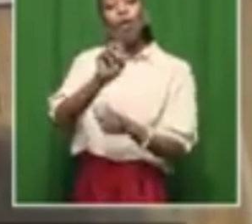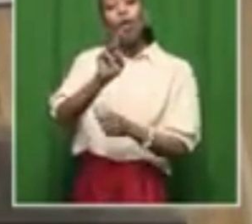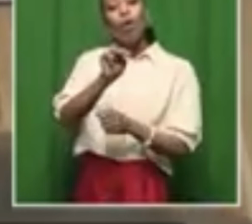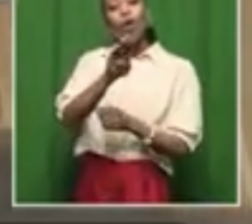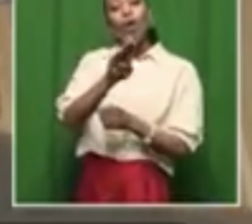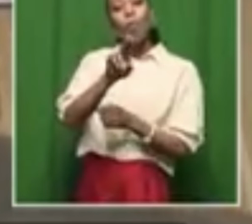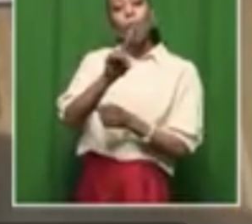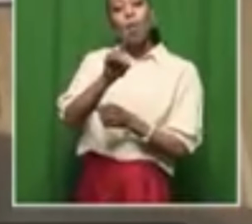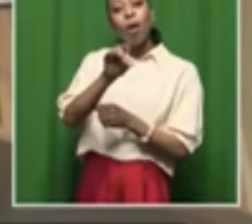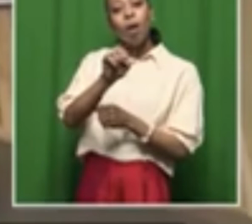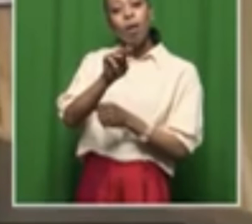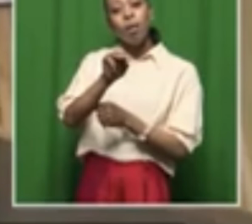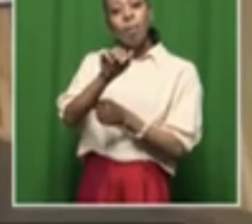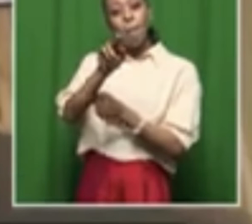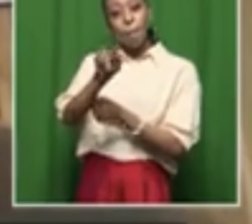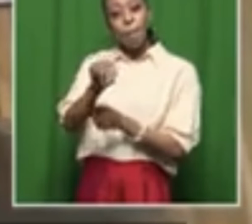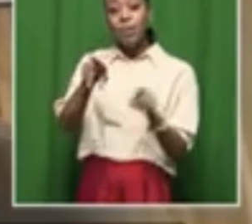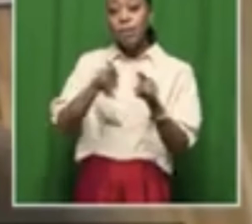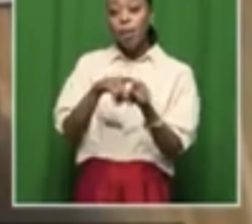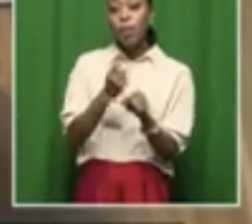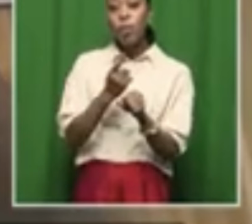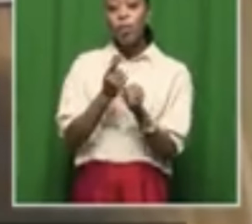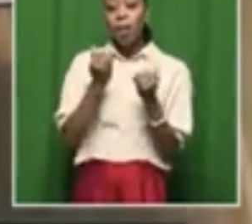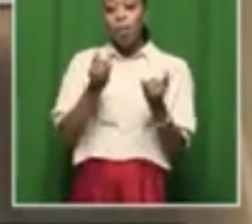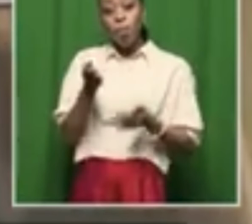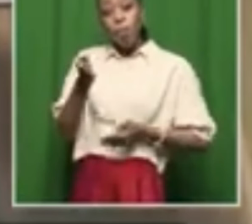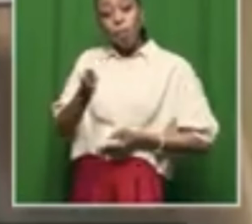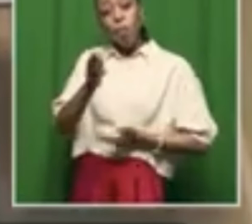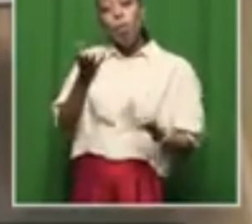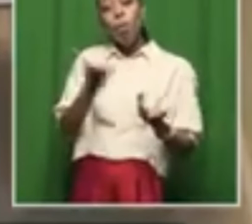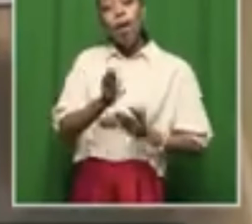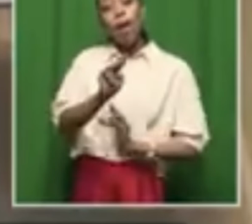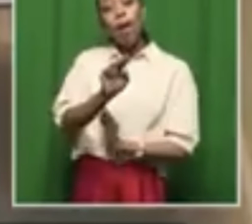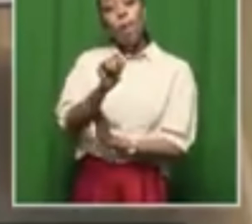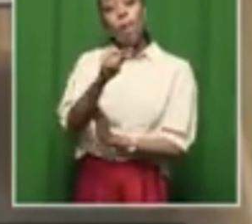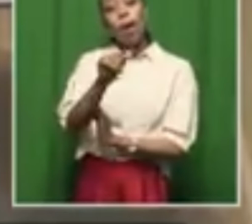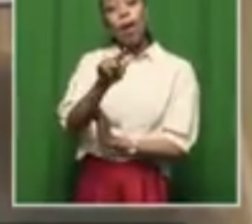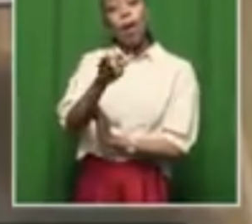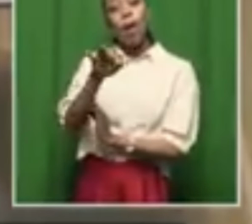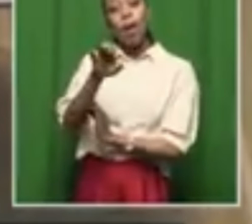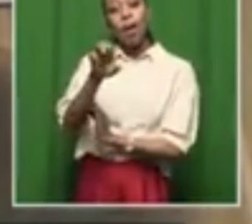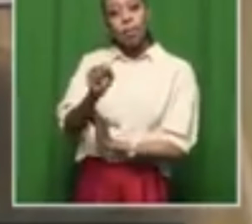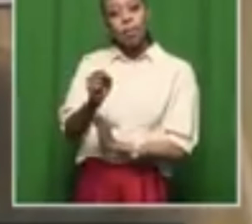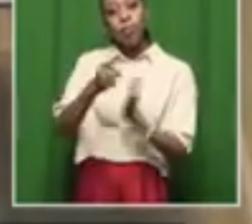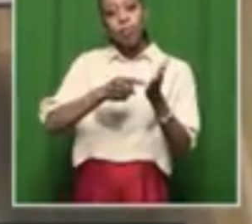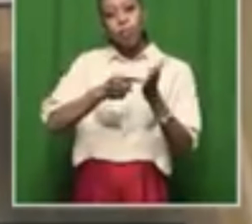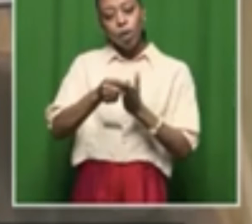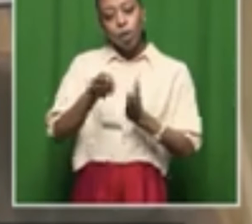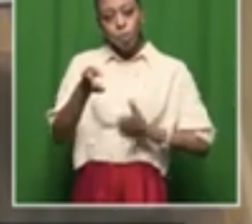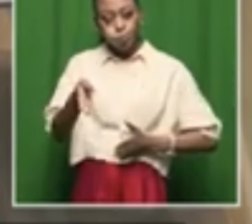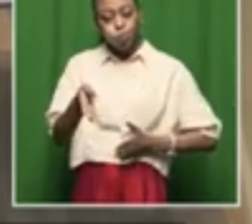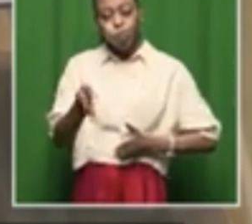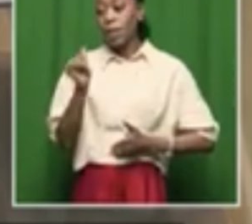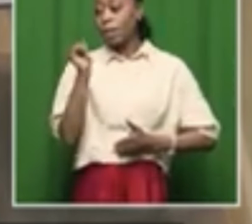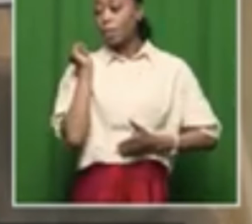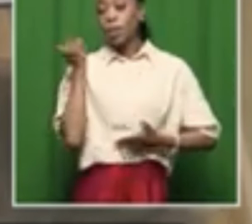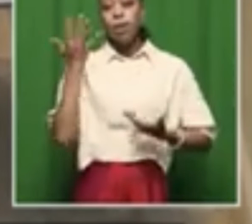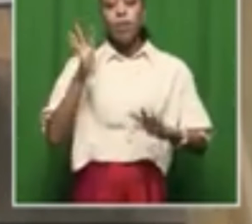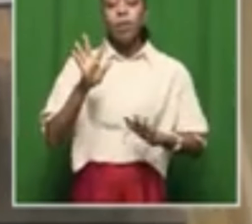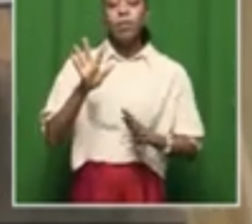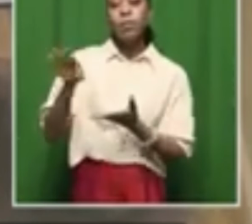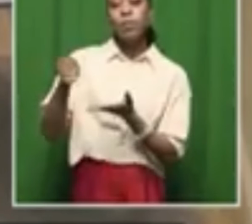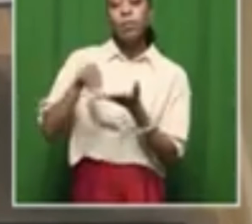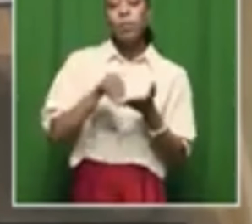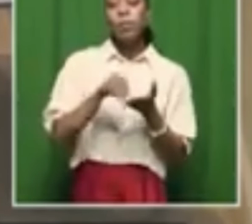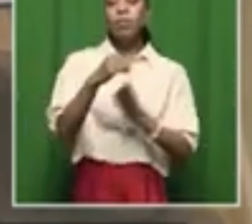As we're speaking now, I'm here in Magalis. We're spending the whole week here. Yesterday, we brought the